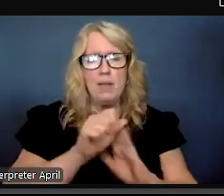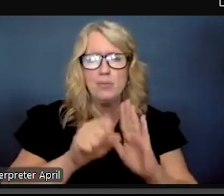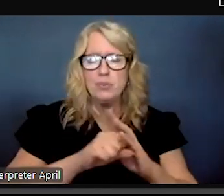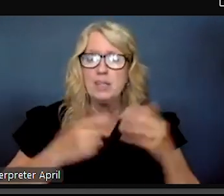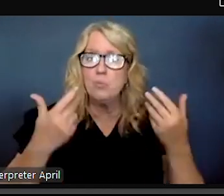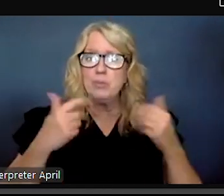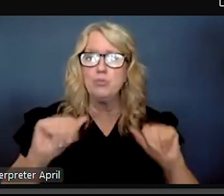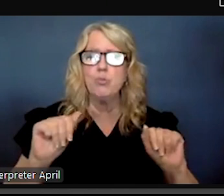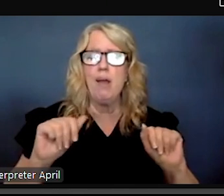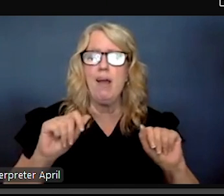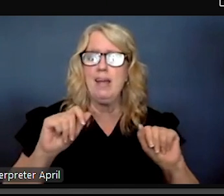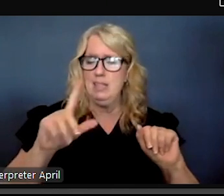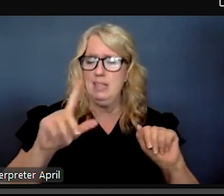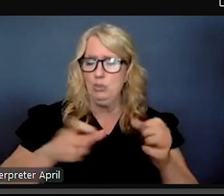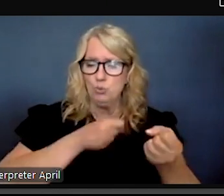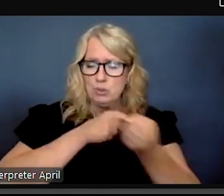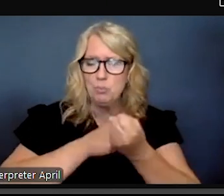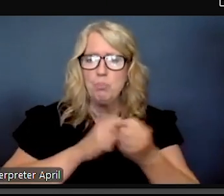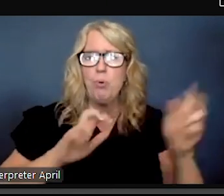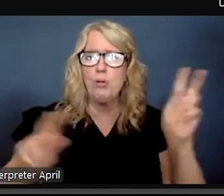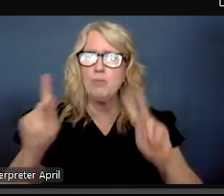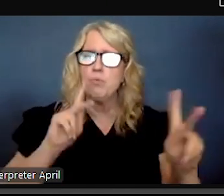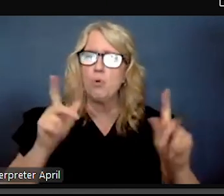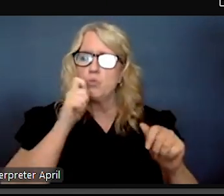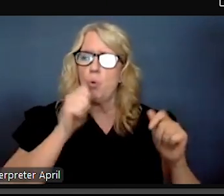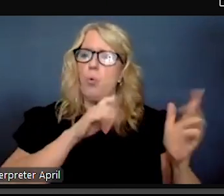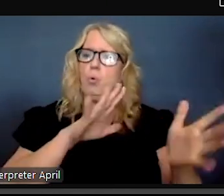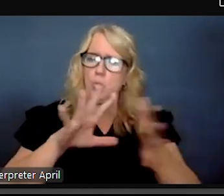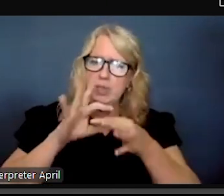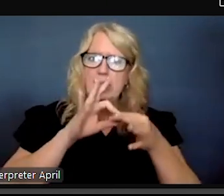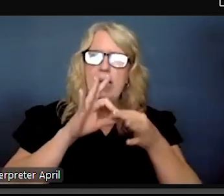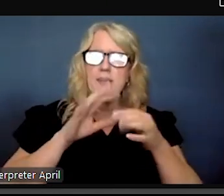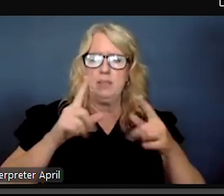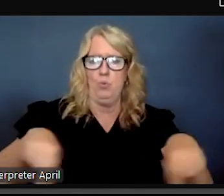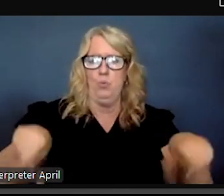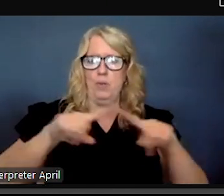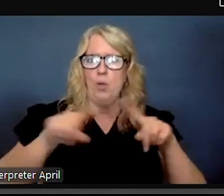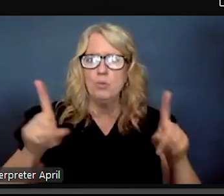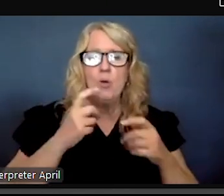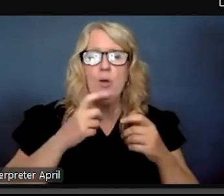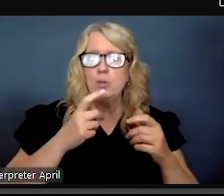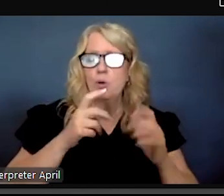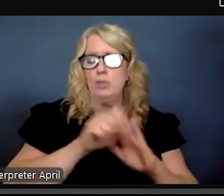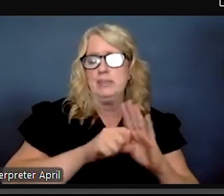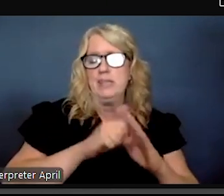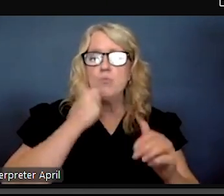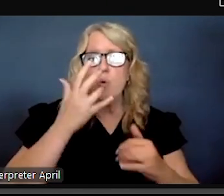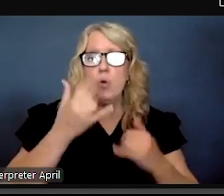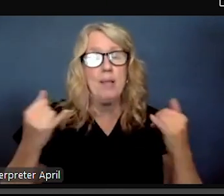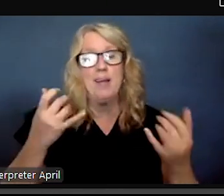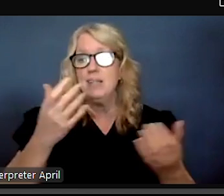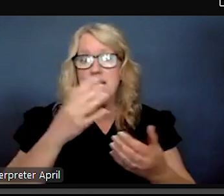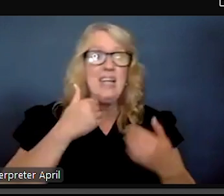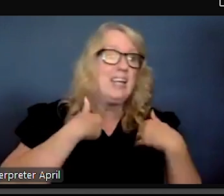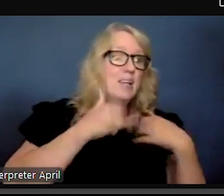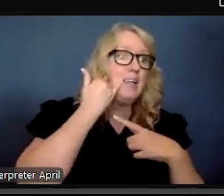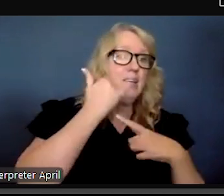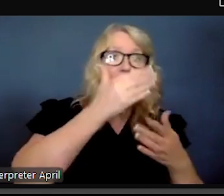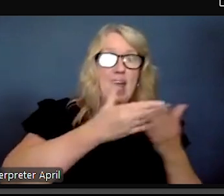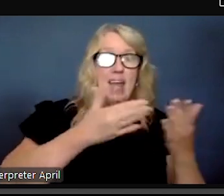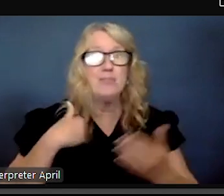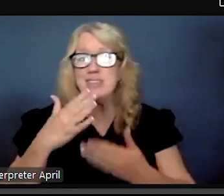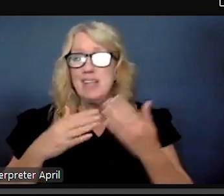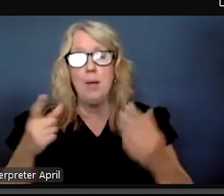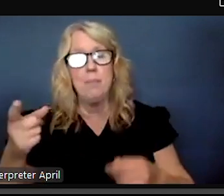to support folks in connecting with their local state warm lines if they have one. A lot of them are